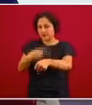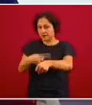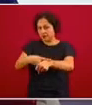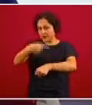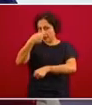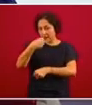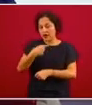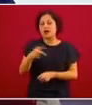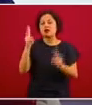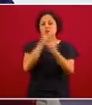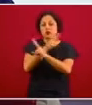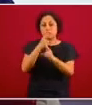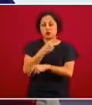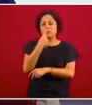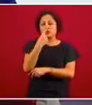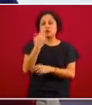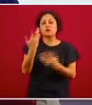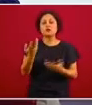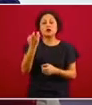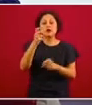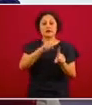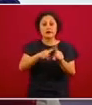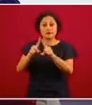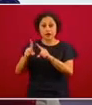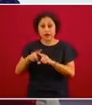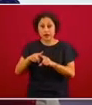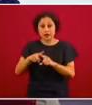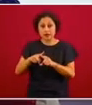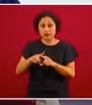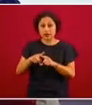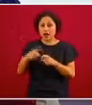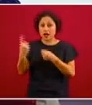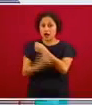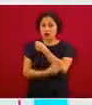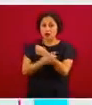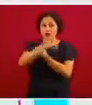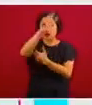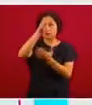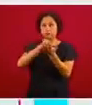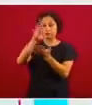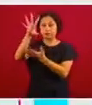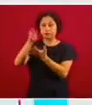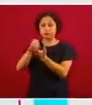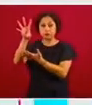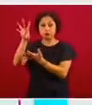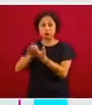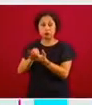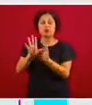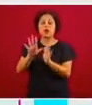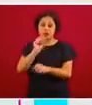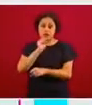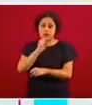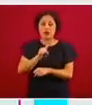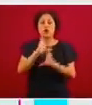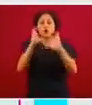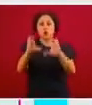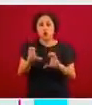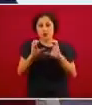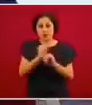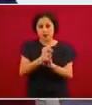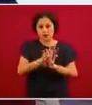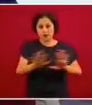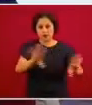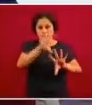required notification. So, if these professionals, they identify these diseases, including